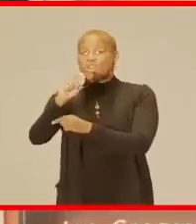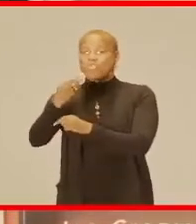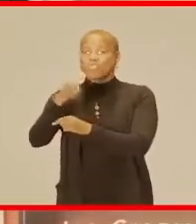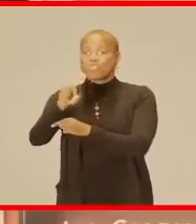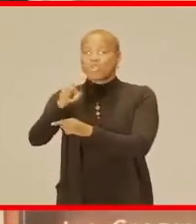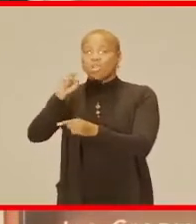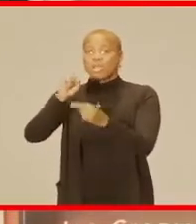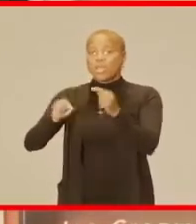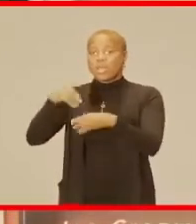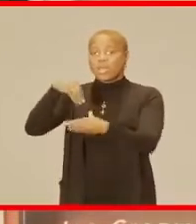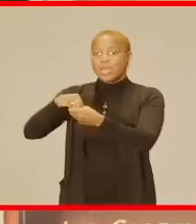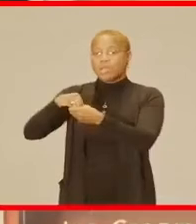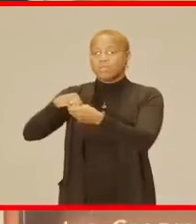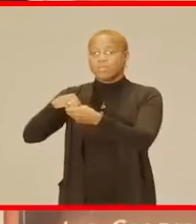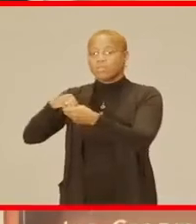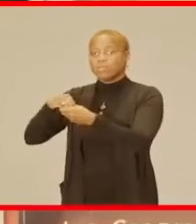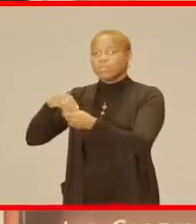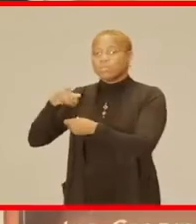whether it's